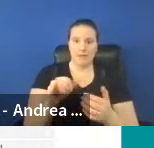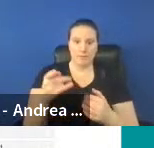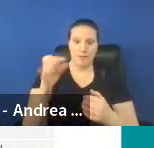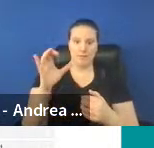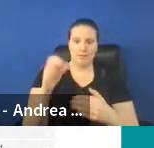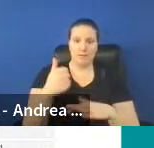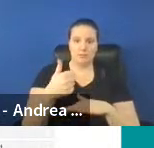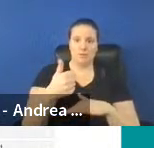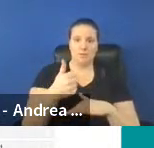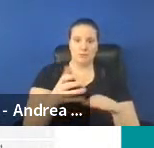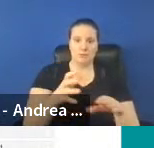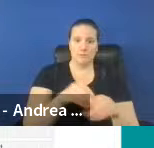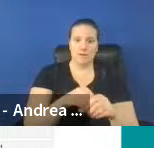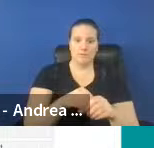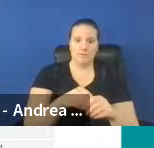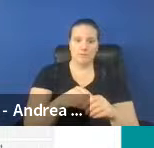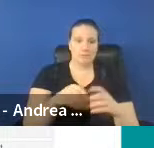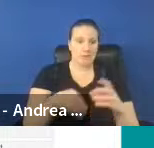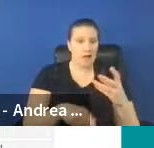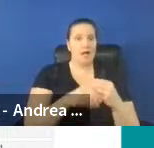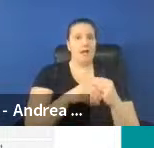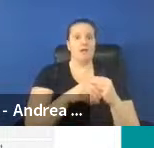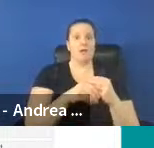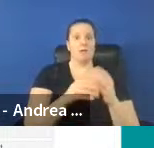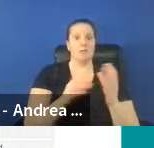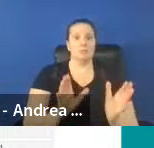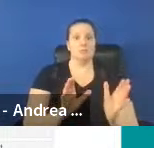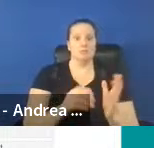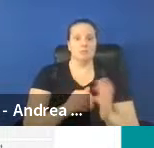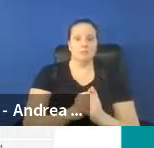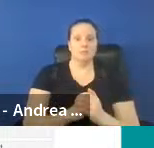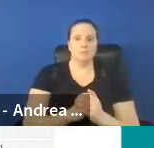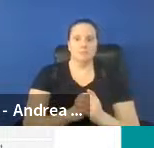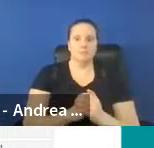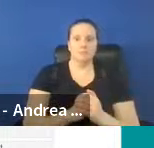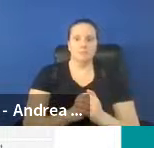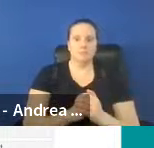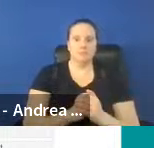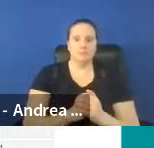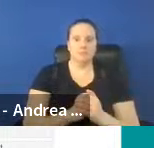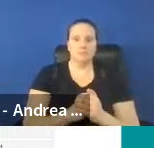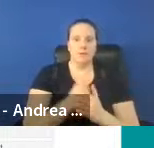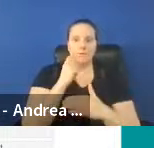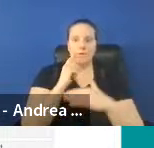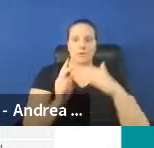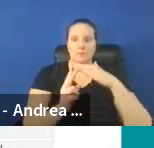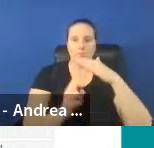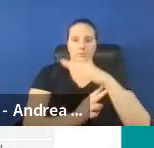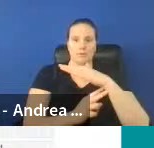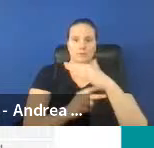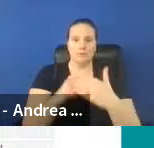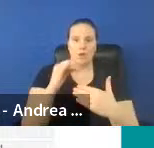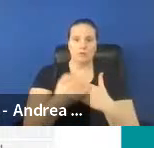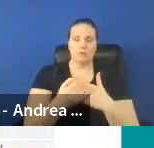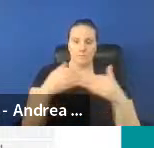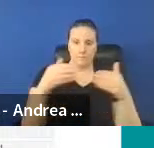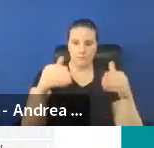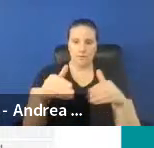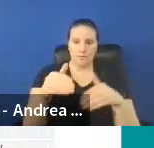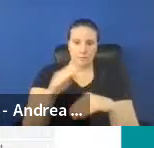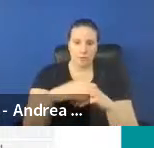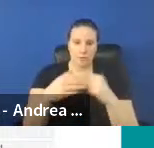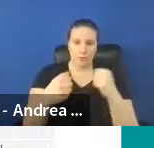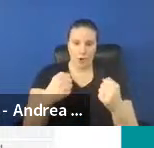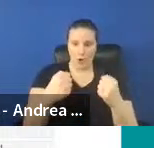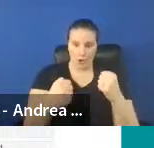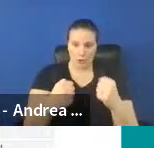transit part just an add-on or to a bridge project that is mainly focused on getting the